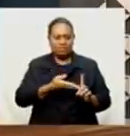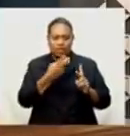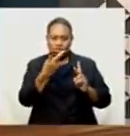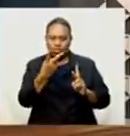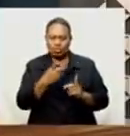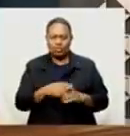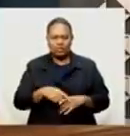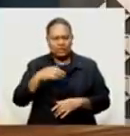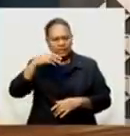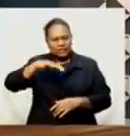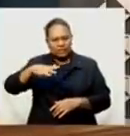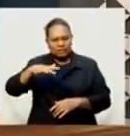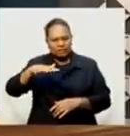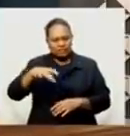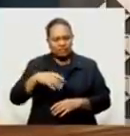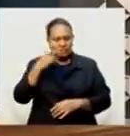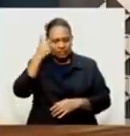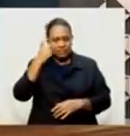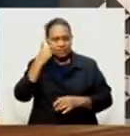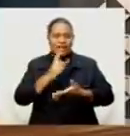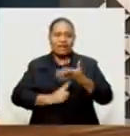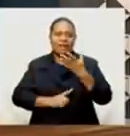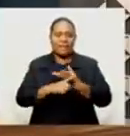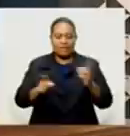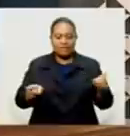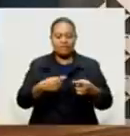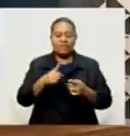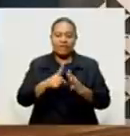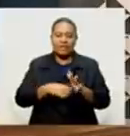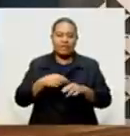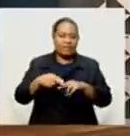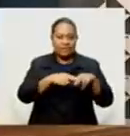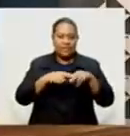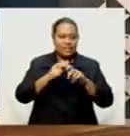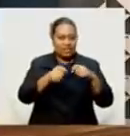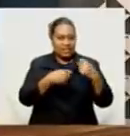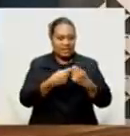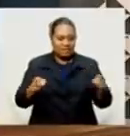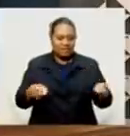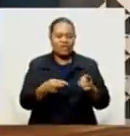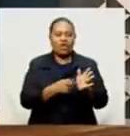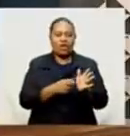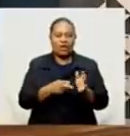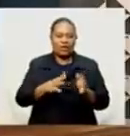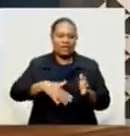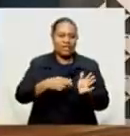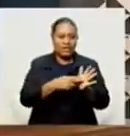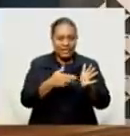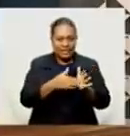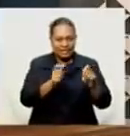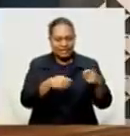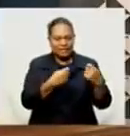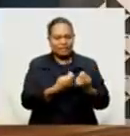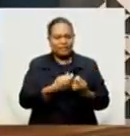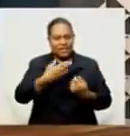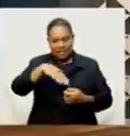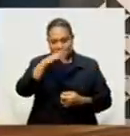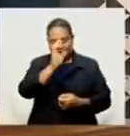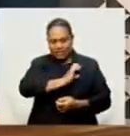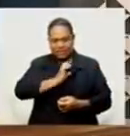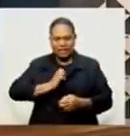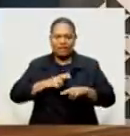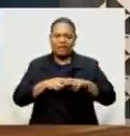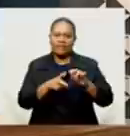both expressed a lot of doubt at Fiji's chances of giving the All Blacks a decent run. Meanwhile, Fiji Rugby Union Chief Executive John